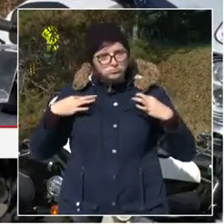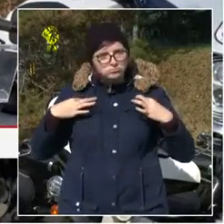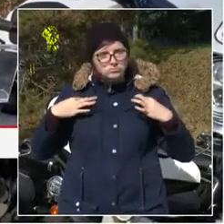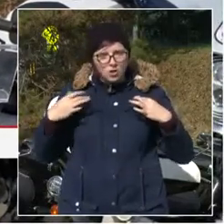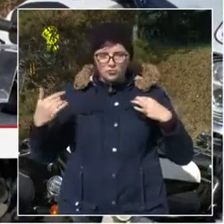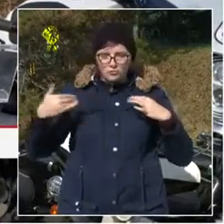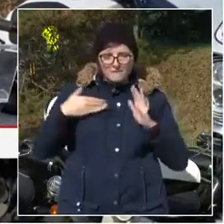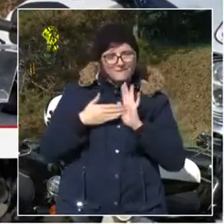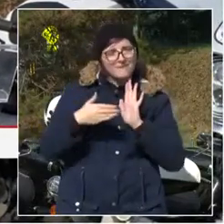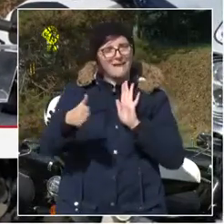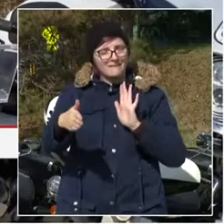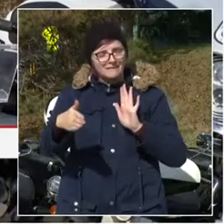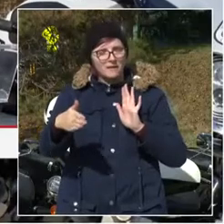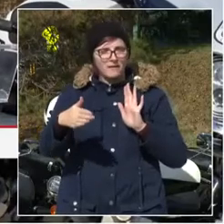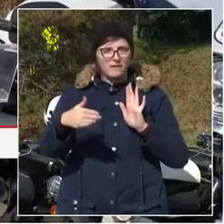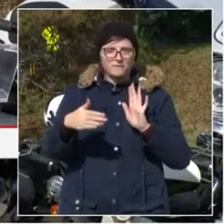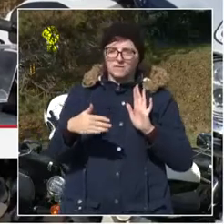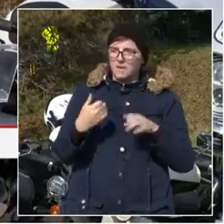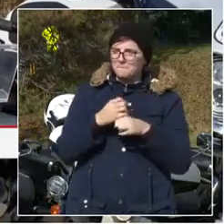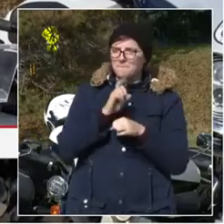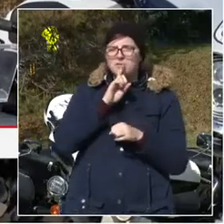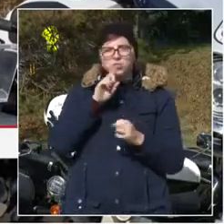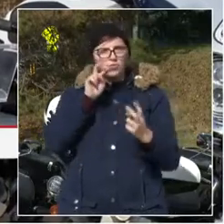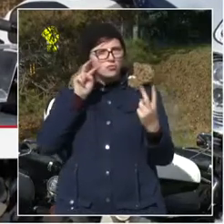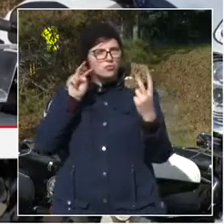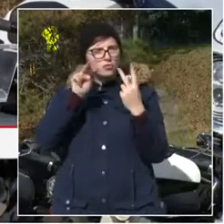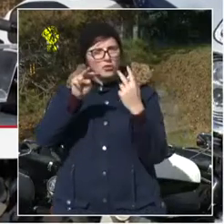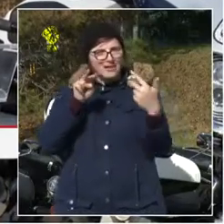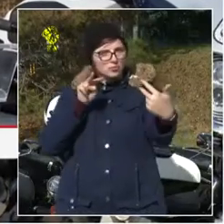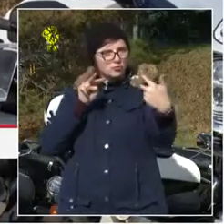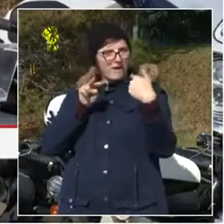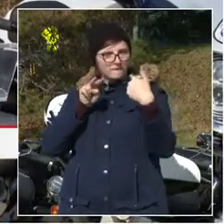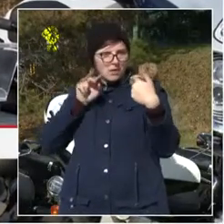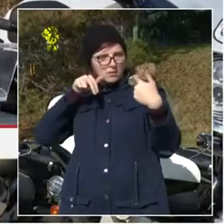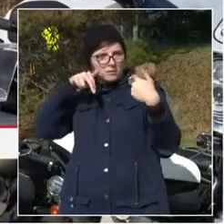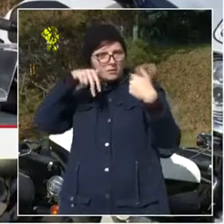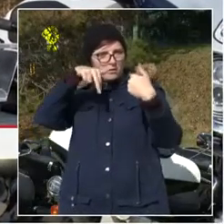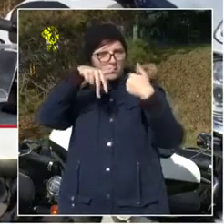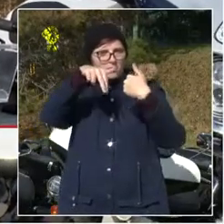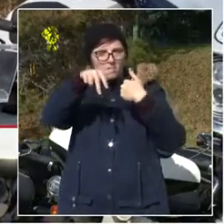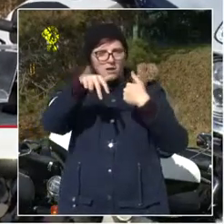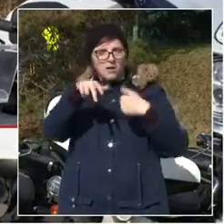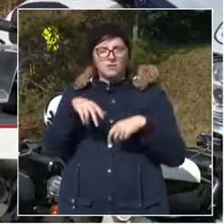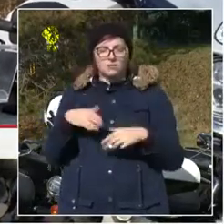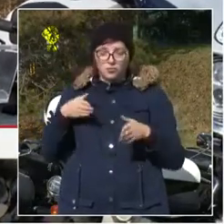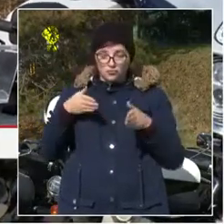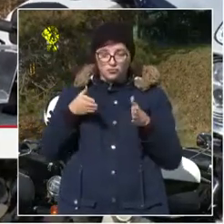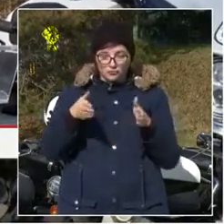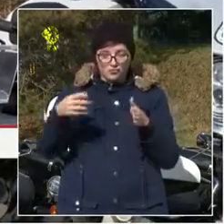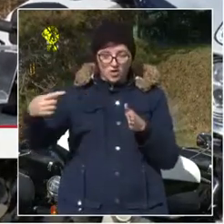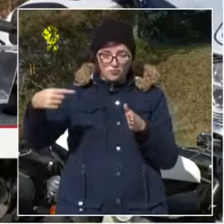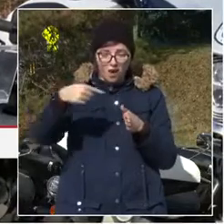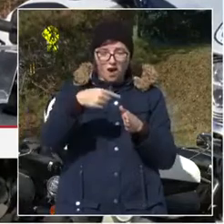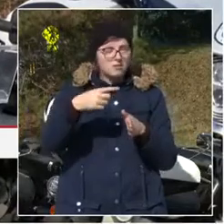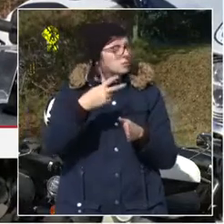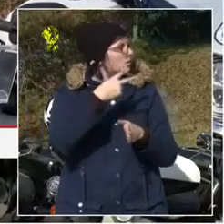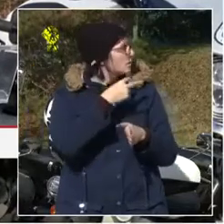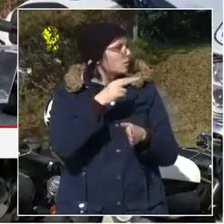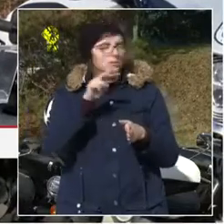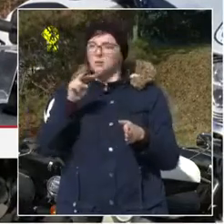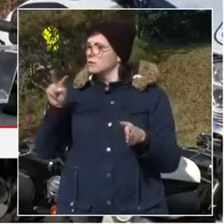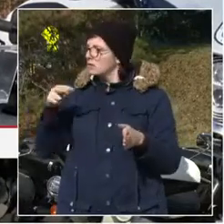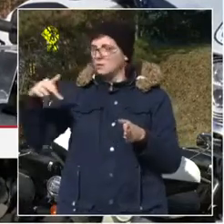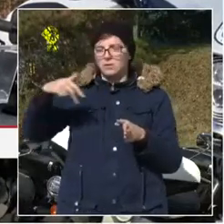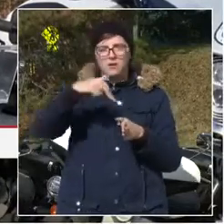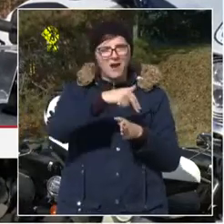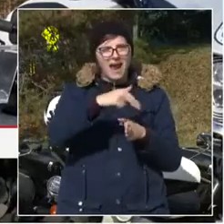Walk facing oncoming traffic. Look both ways before you cross. And don't walk distracted. Always